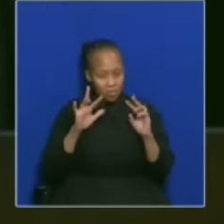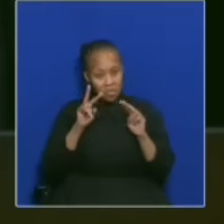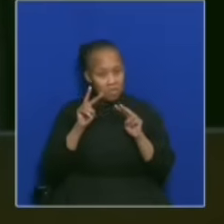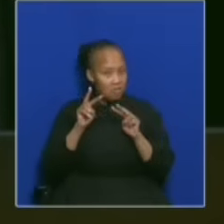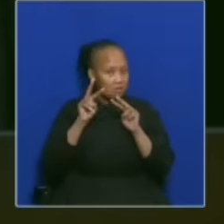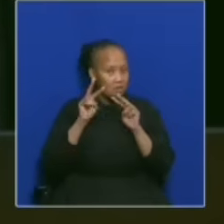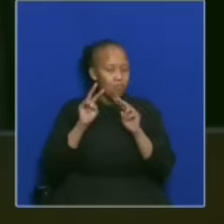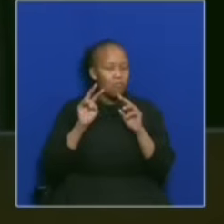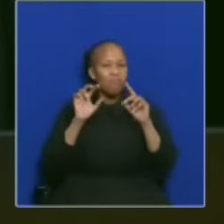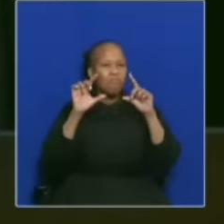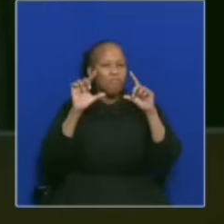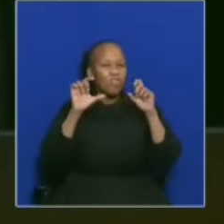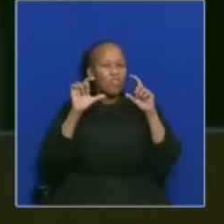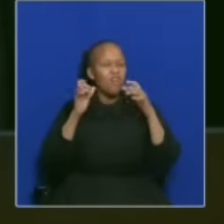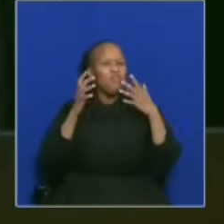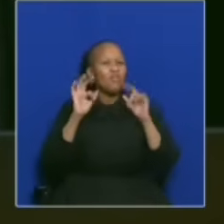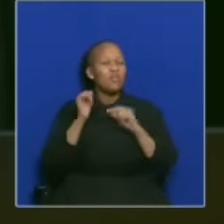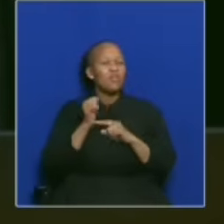We should